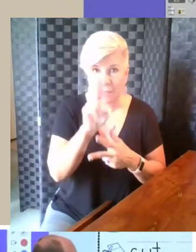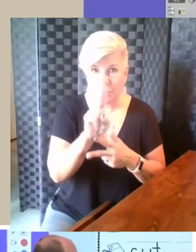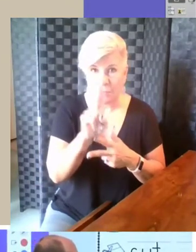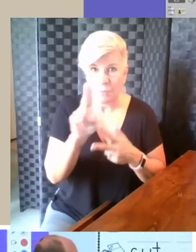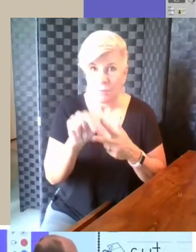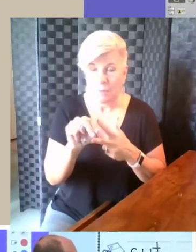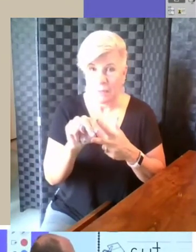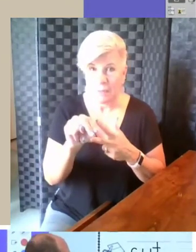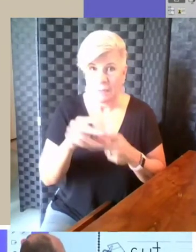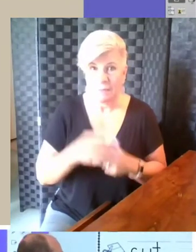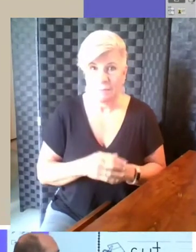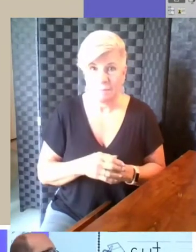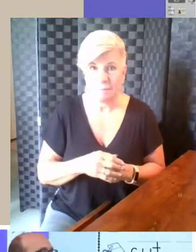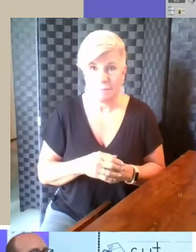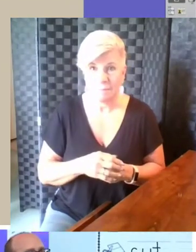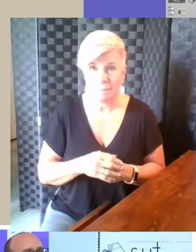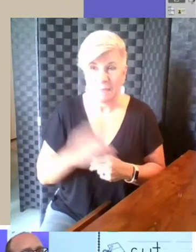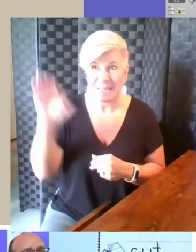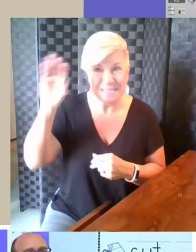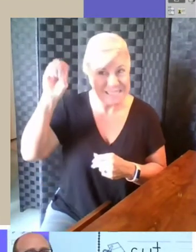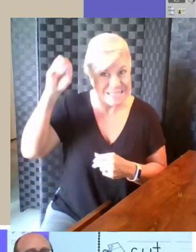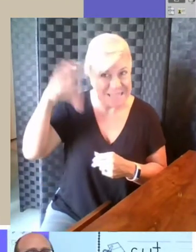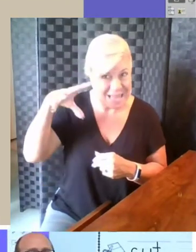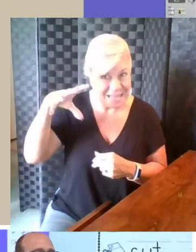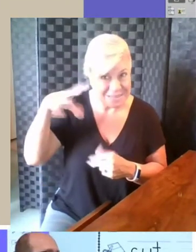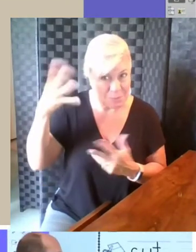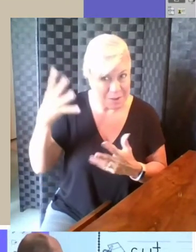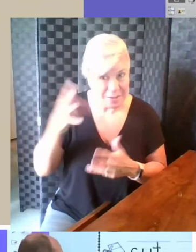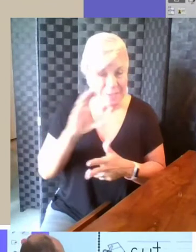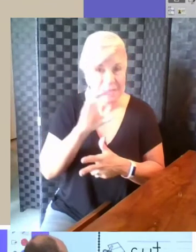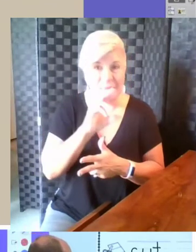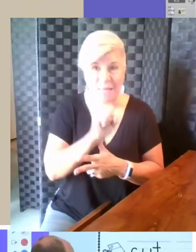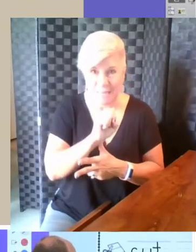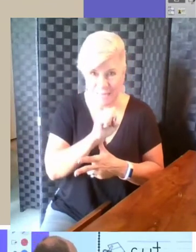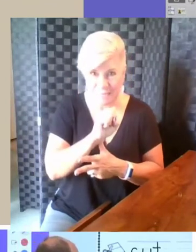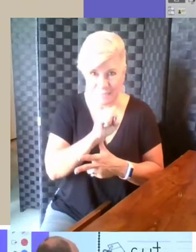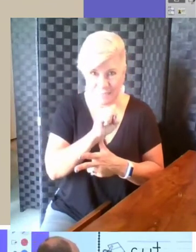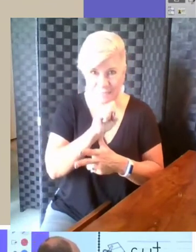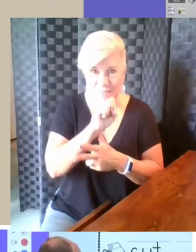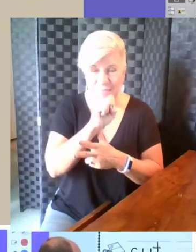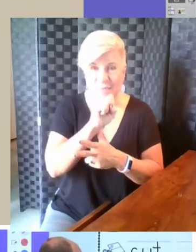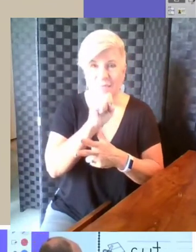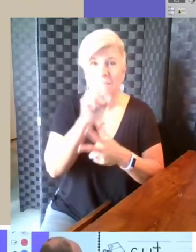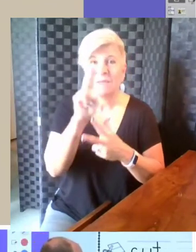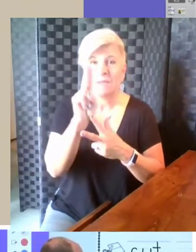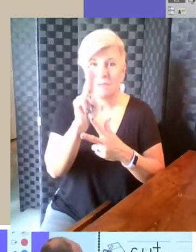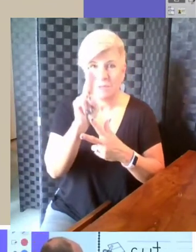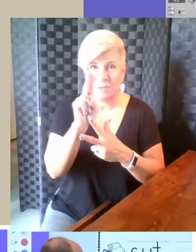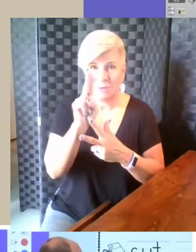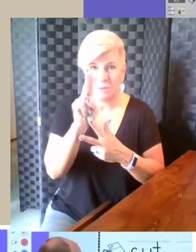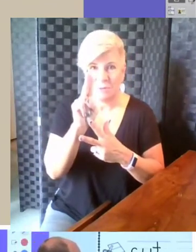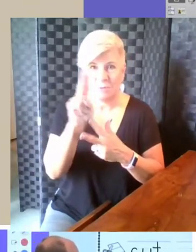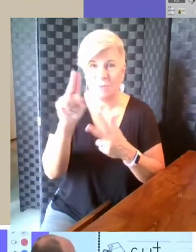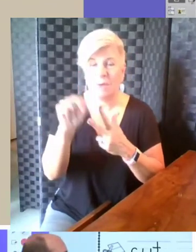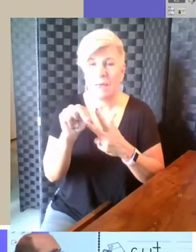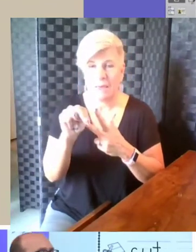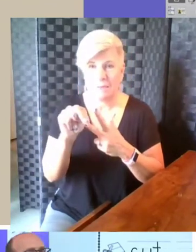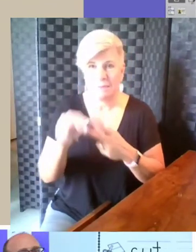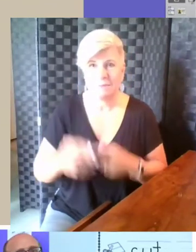N. The consonants in sun are S and